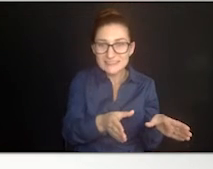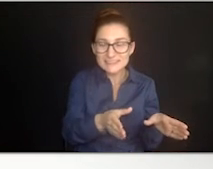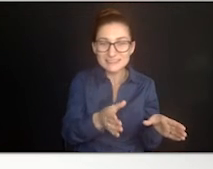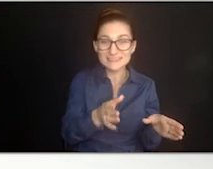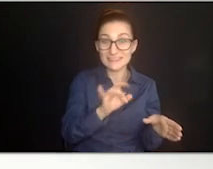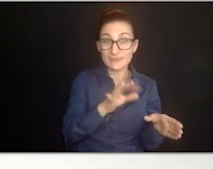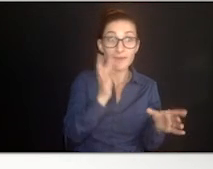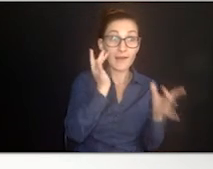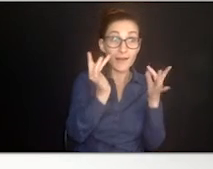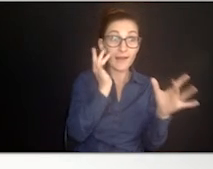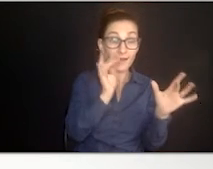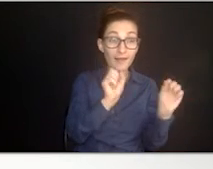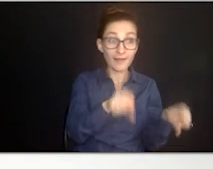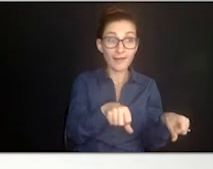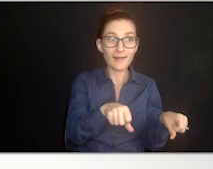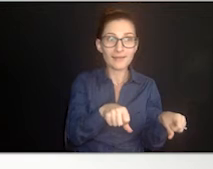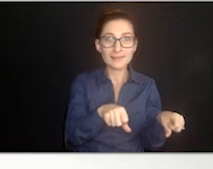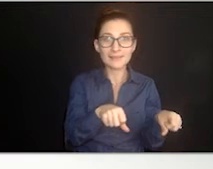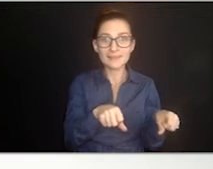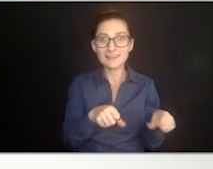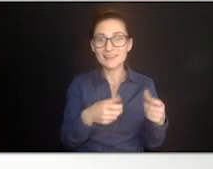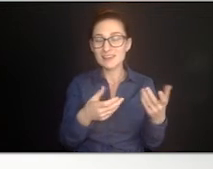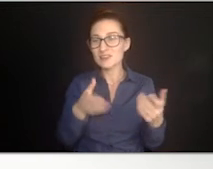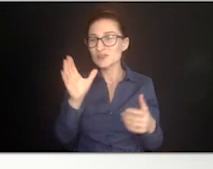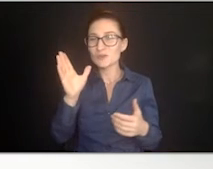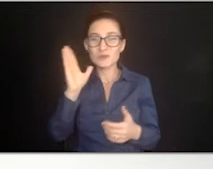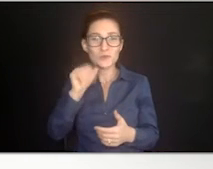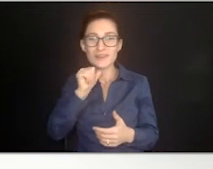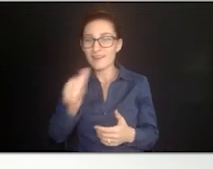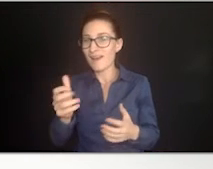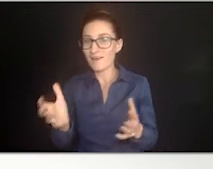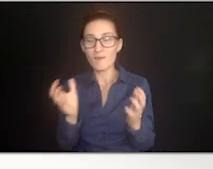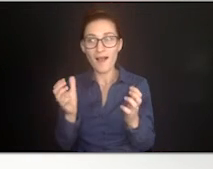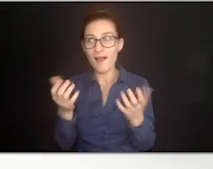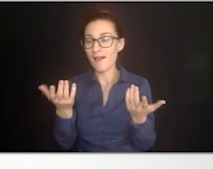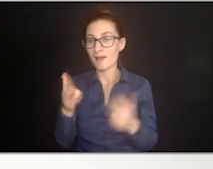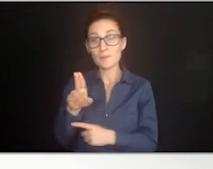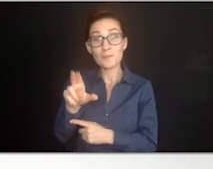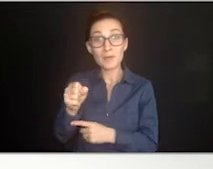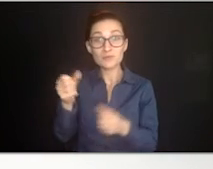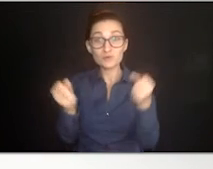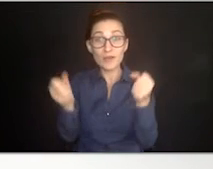that you wouldn't necessarily want to get in a bus with